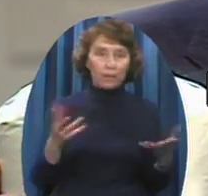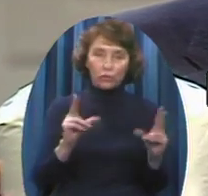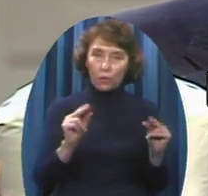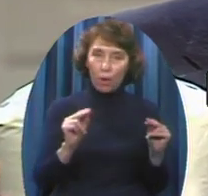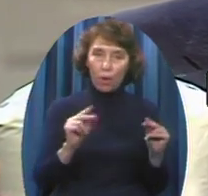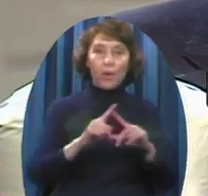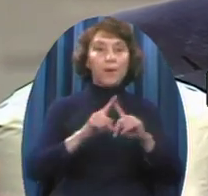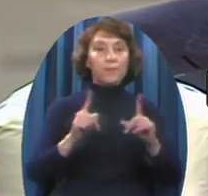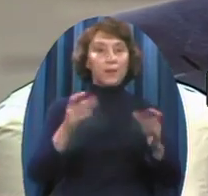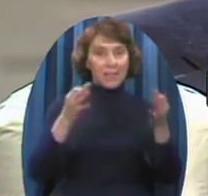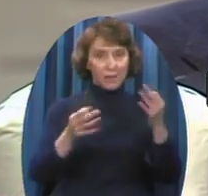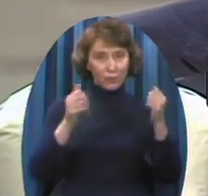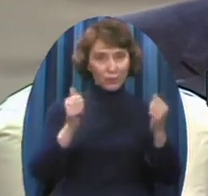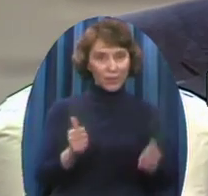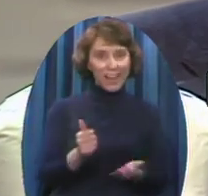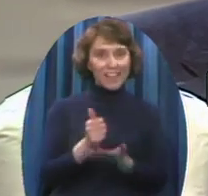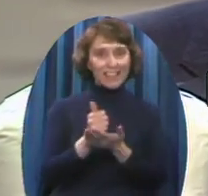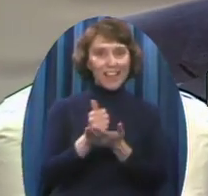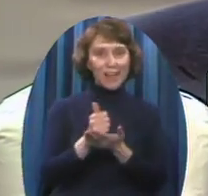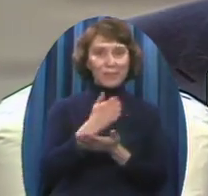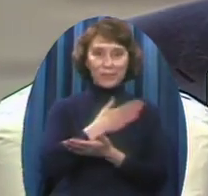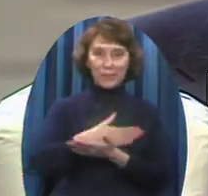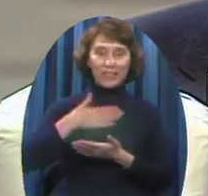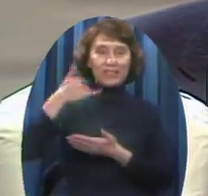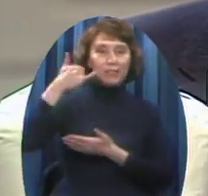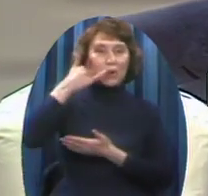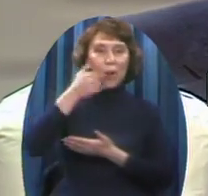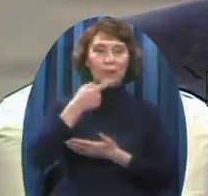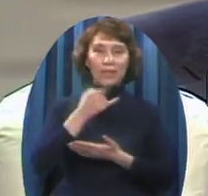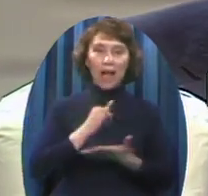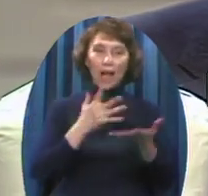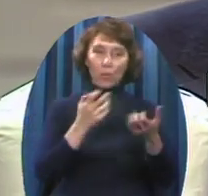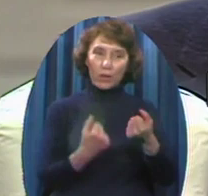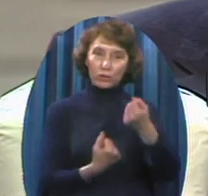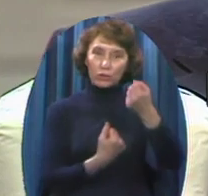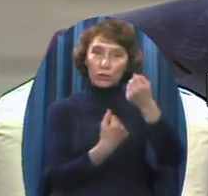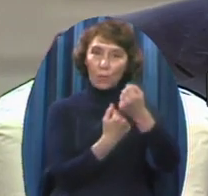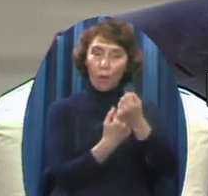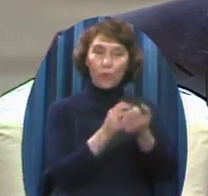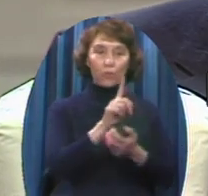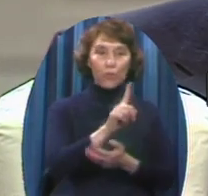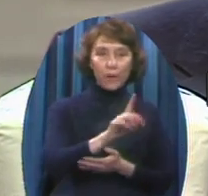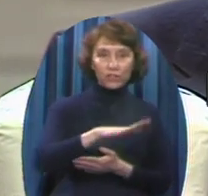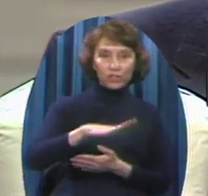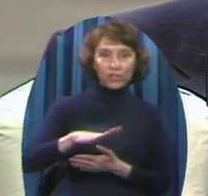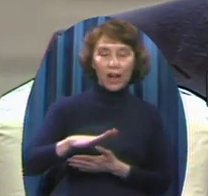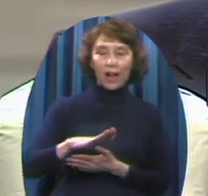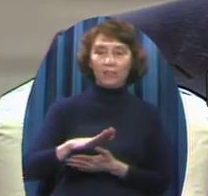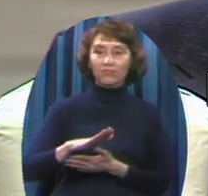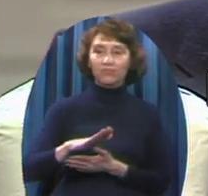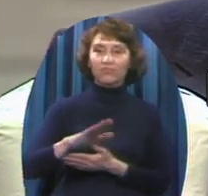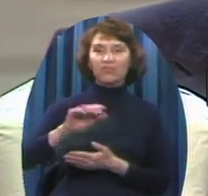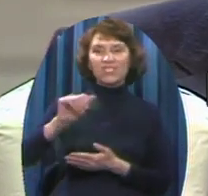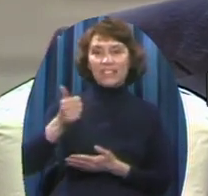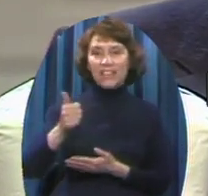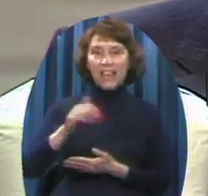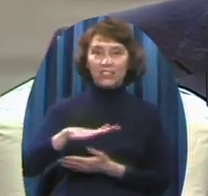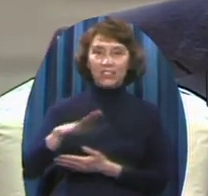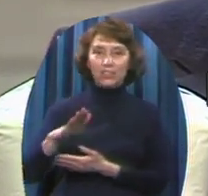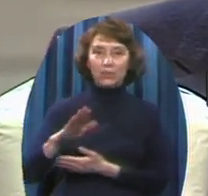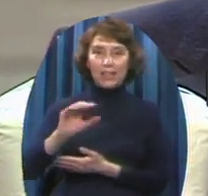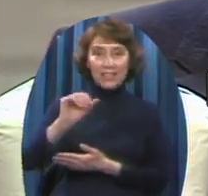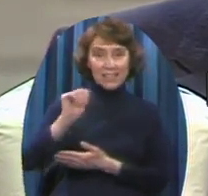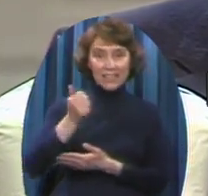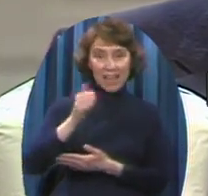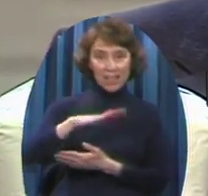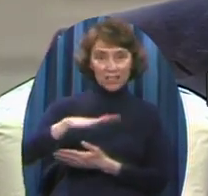Jerry, I'm underwriting one child or 10 or 20 or 50 children. 10 children, I remind you, can be fed a